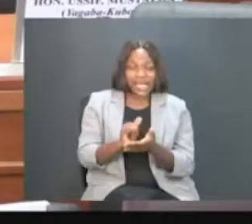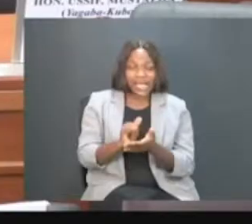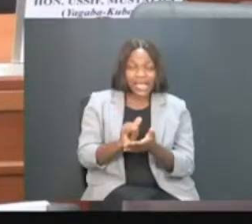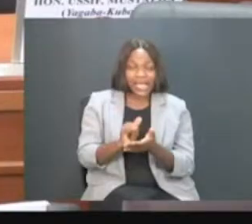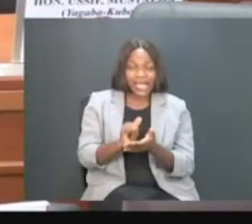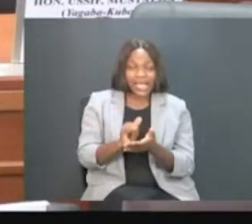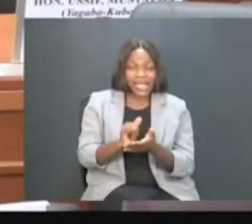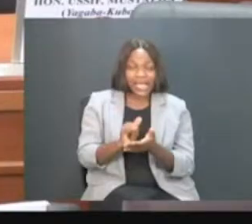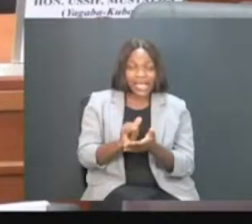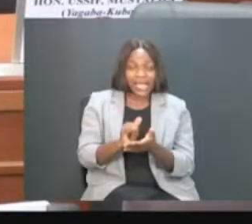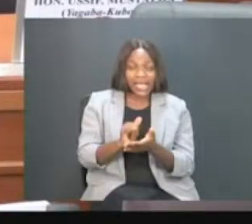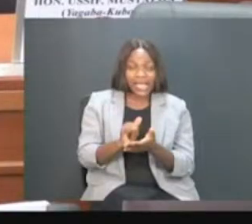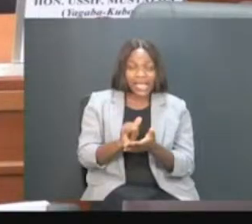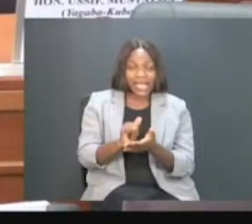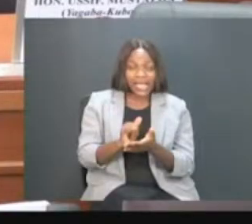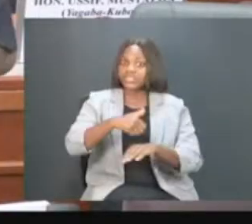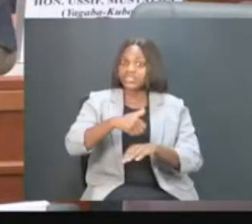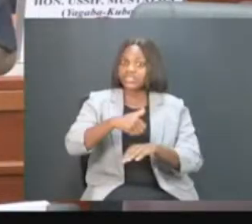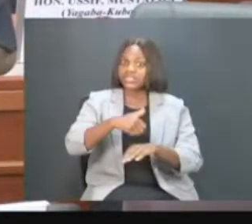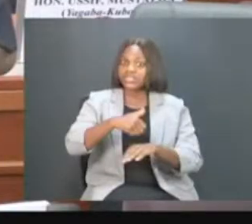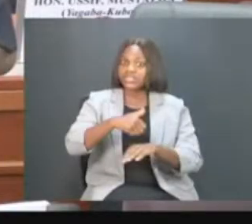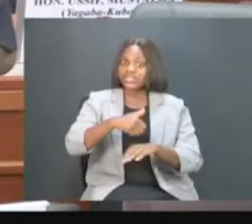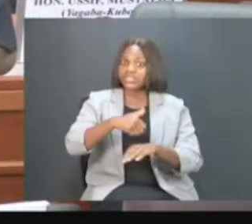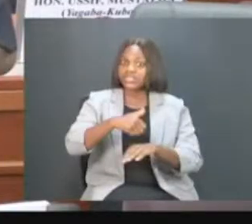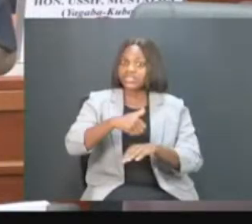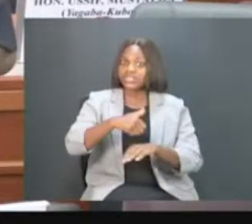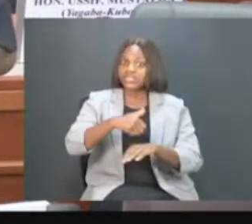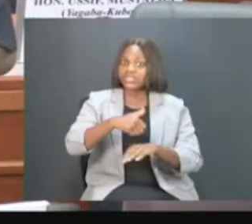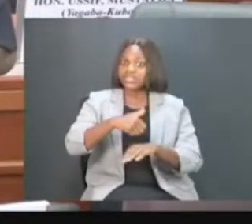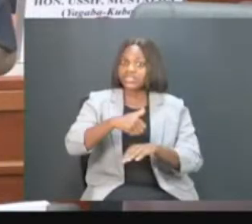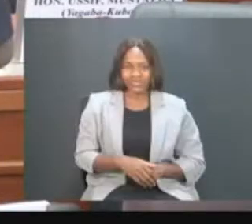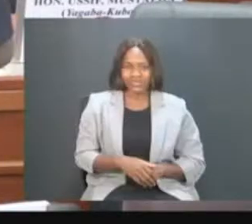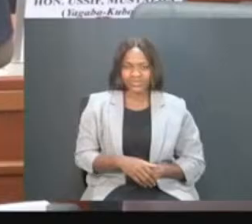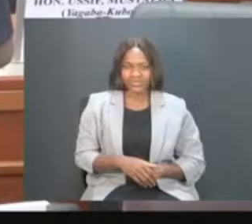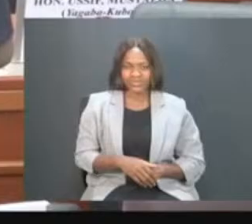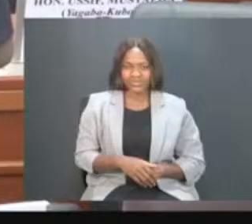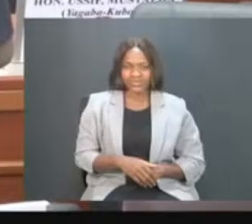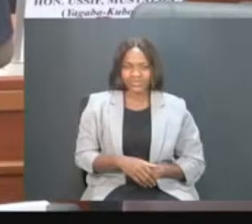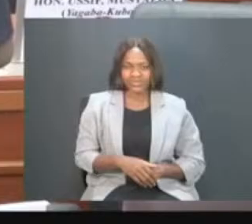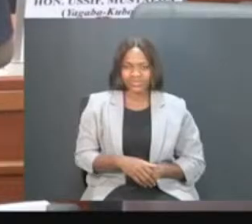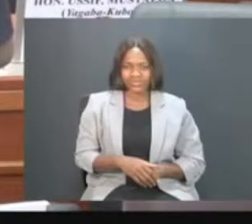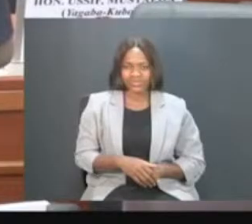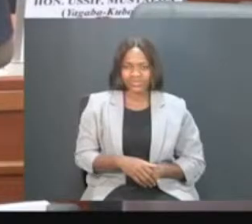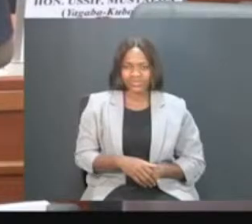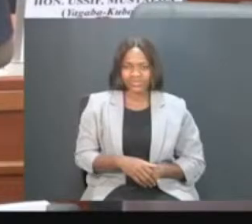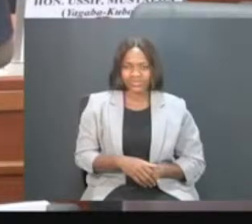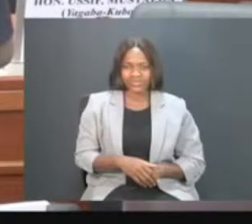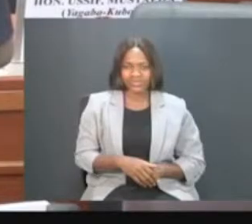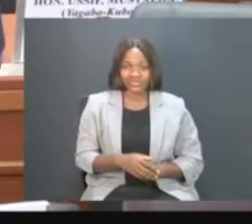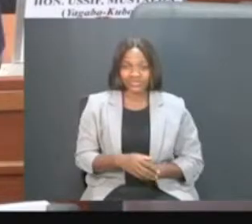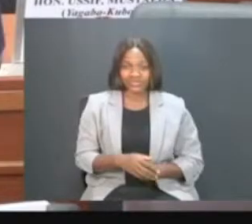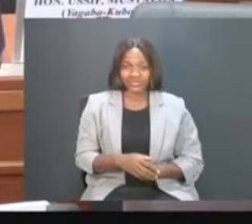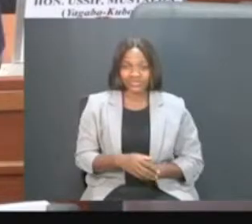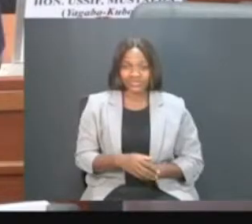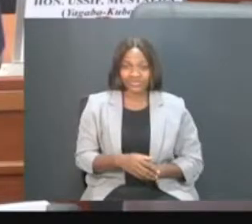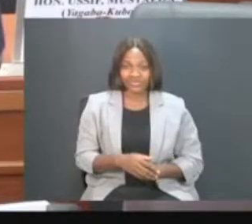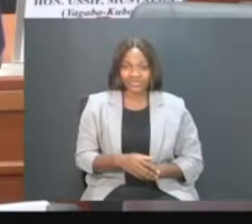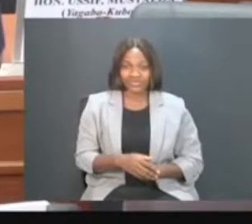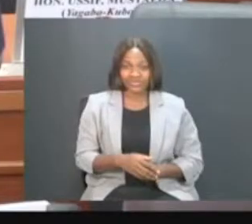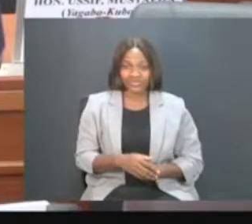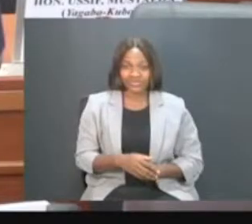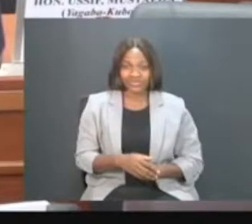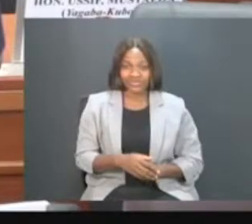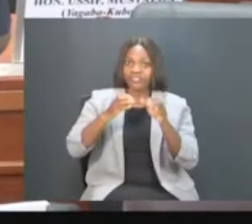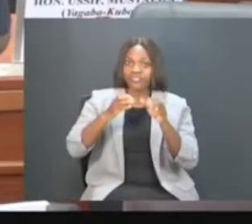created. Mr. Speaker, that's a palpable untruth. He went ahead to say that there are already contractors that